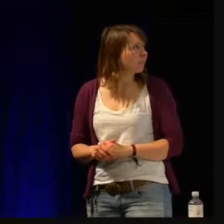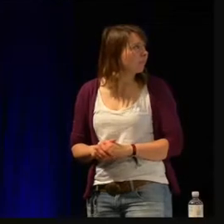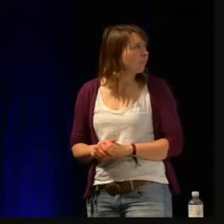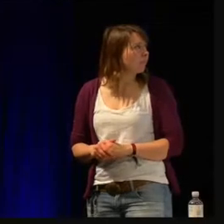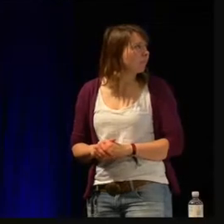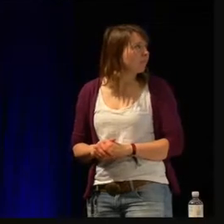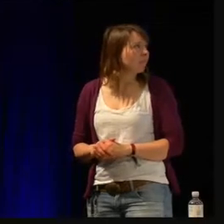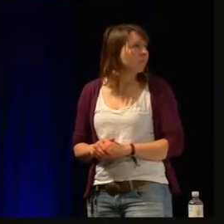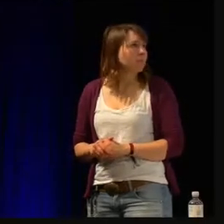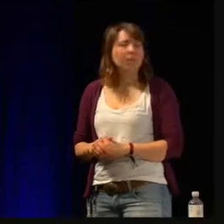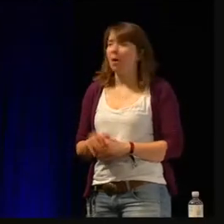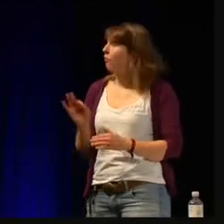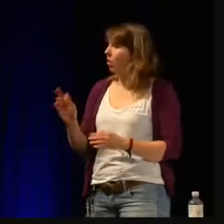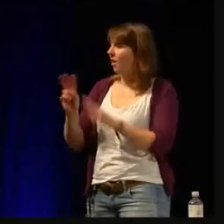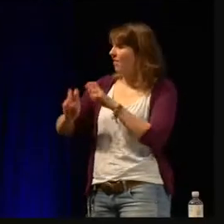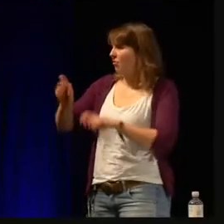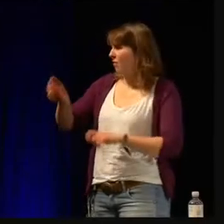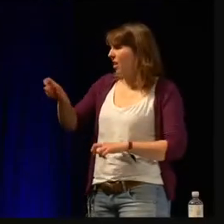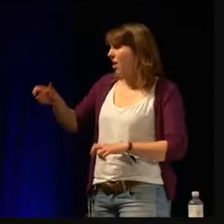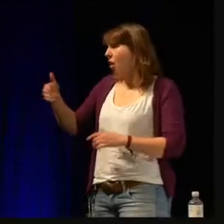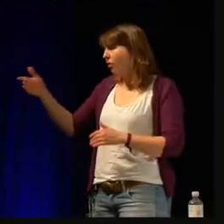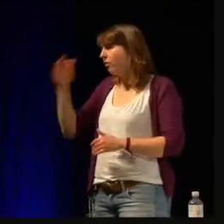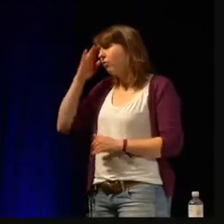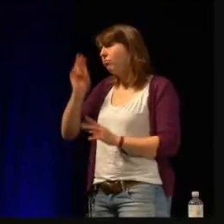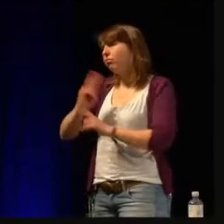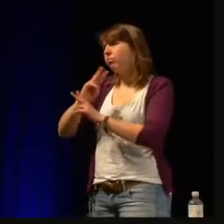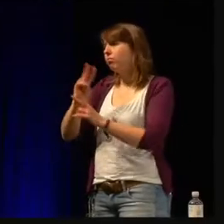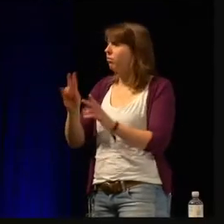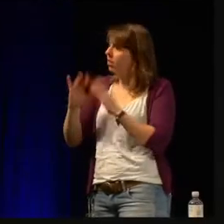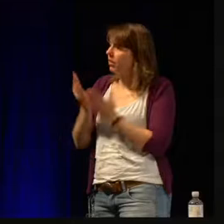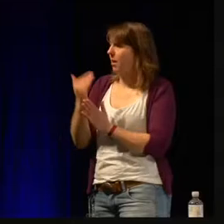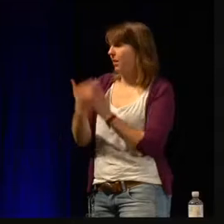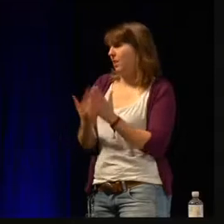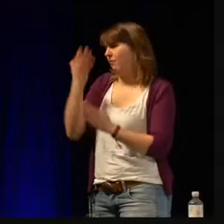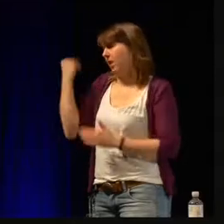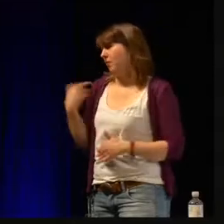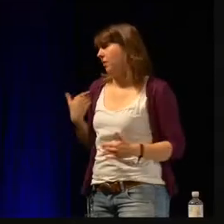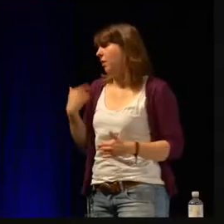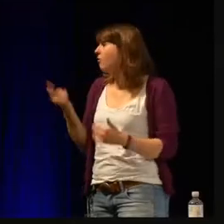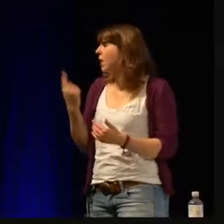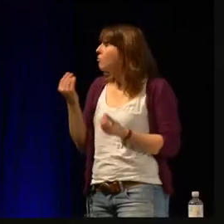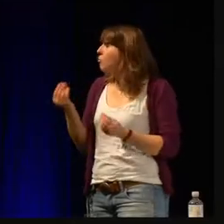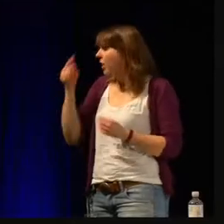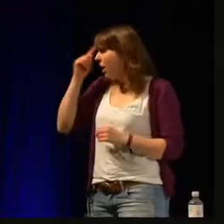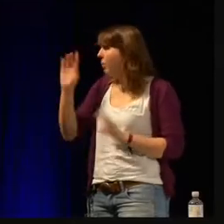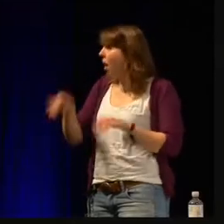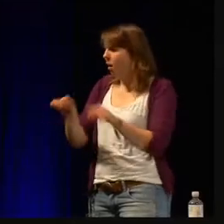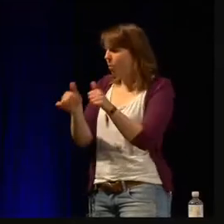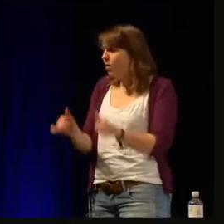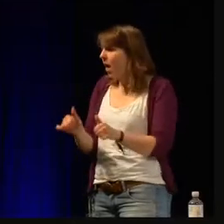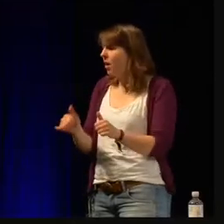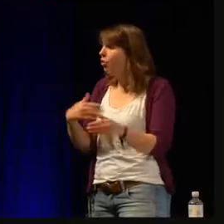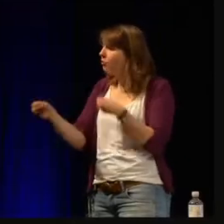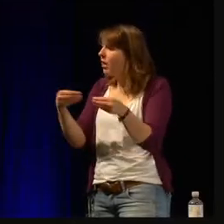so the success so far of machine learning lets us forget these rules quite easily. We tend to think